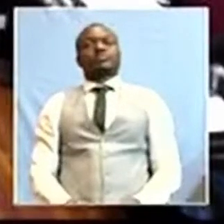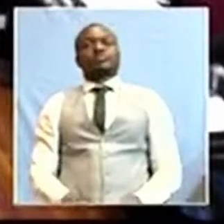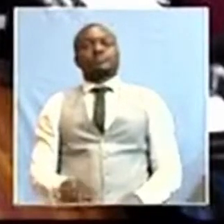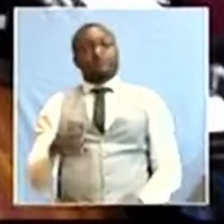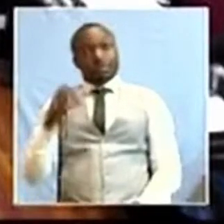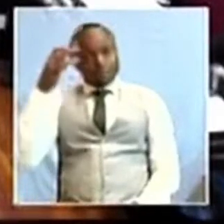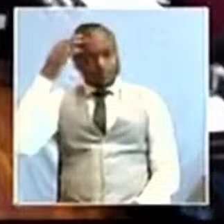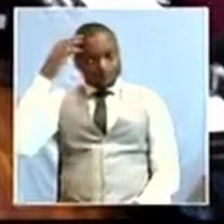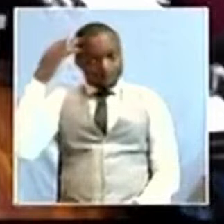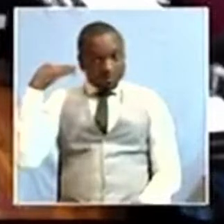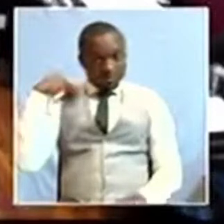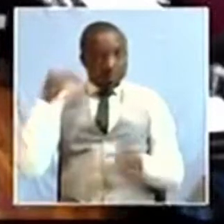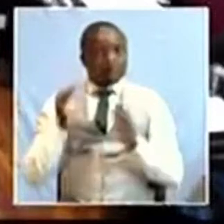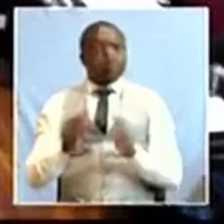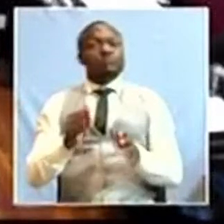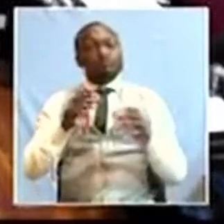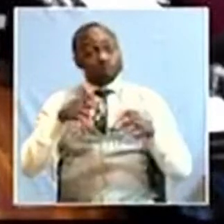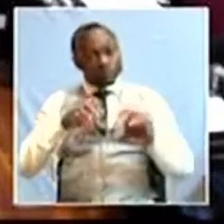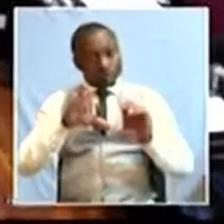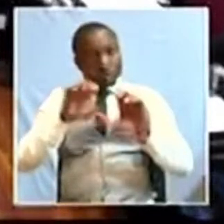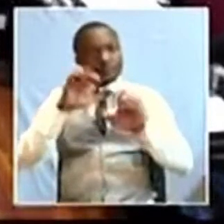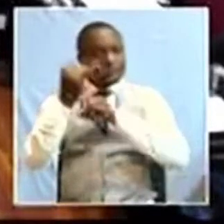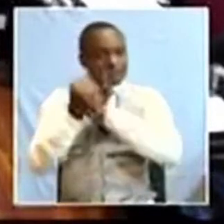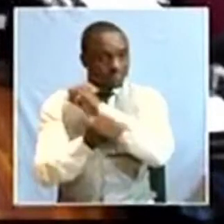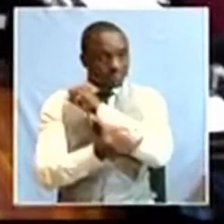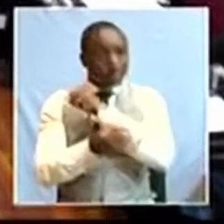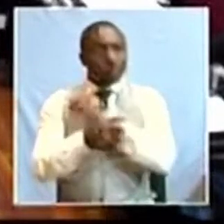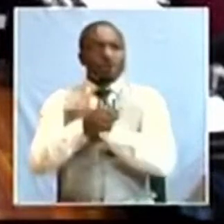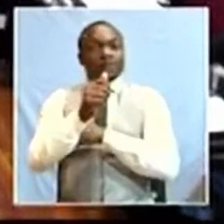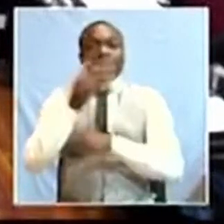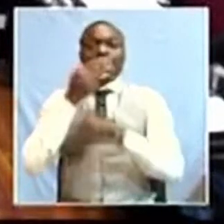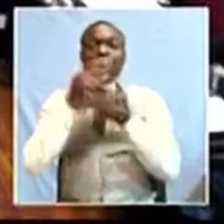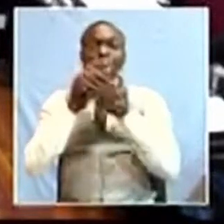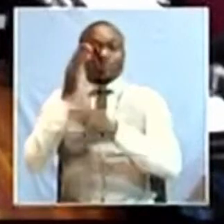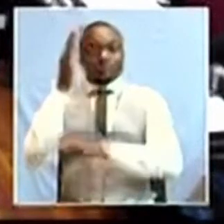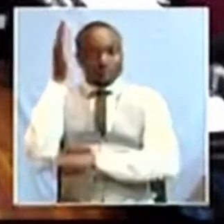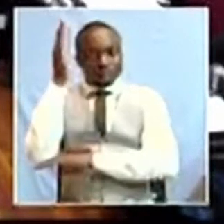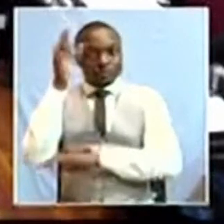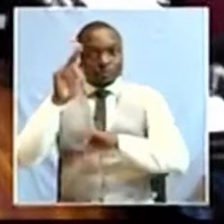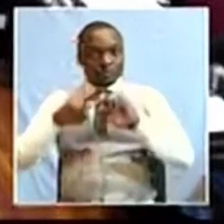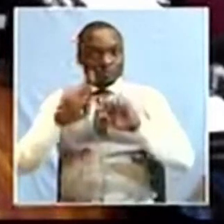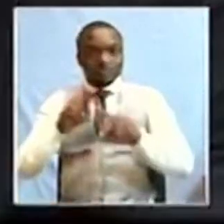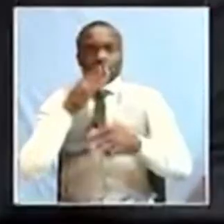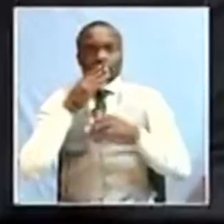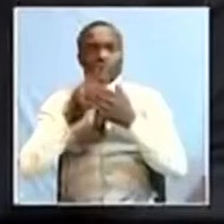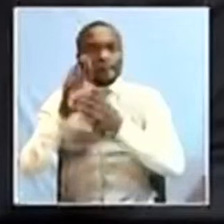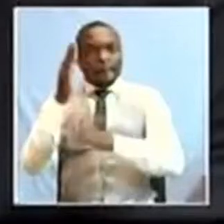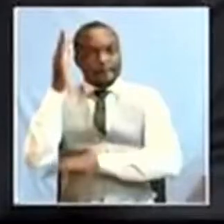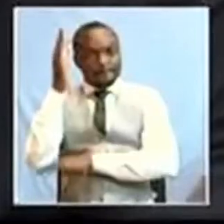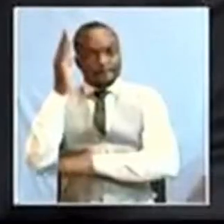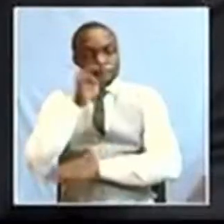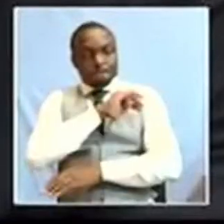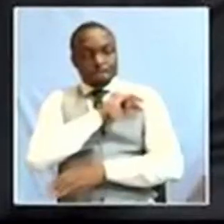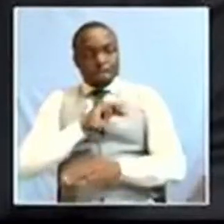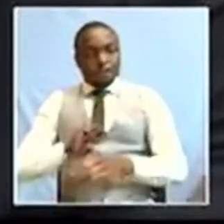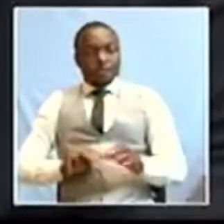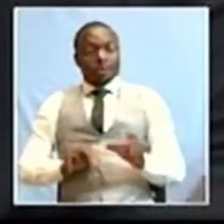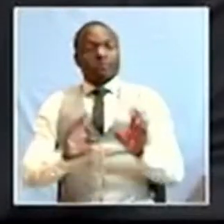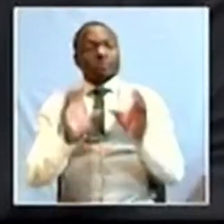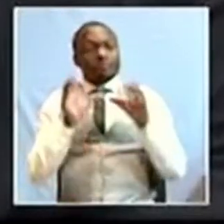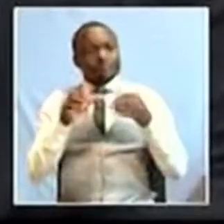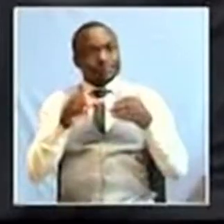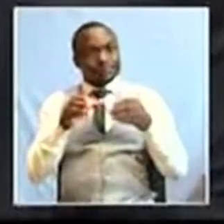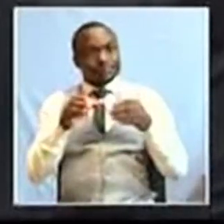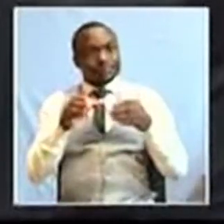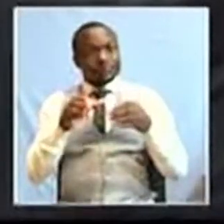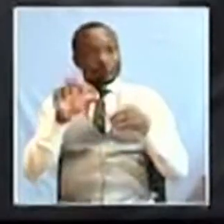Officers, you can go ahead and make introductions. Good afternoon, Chair, and good afternoon, members of the committee,